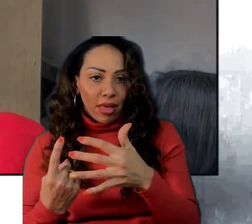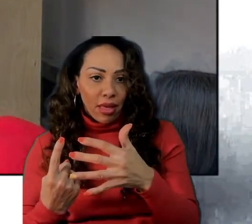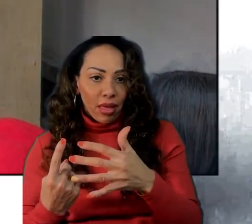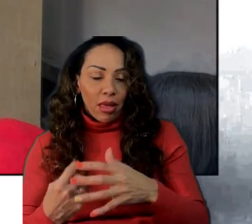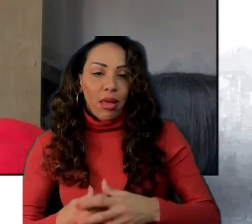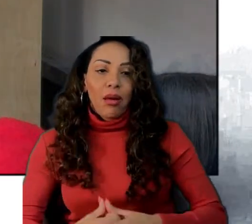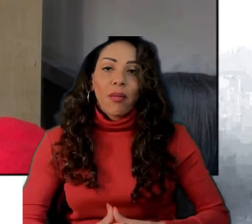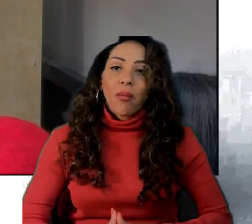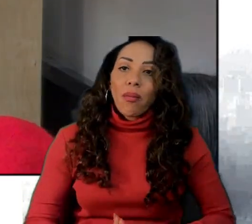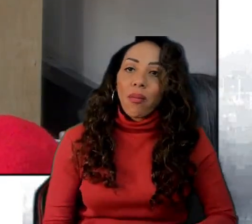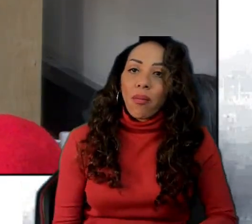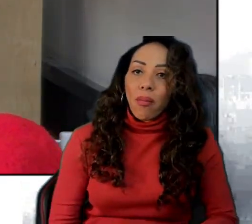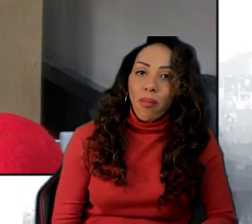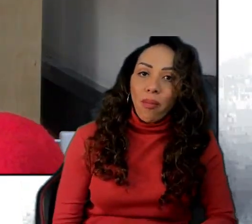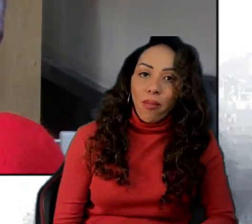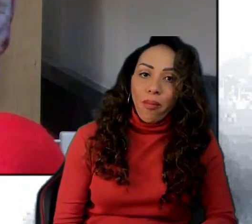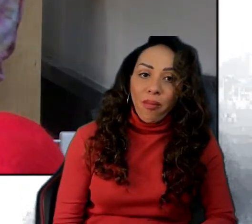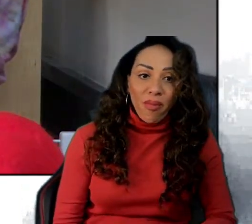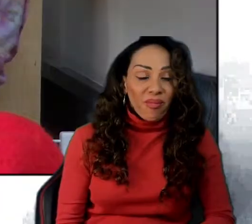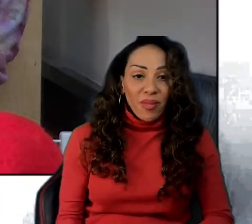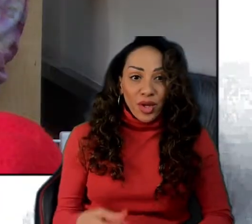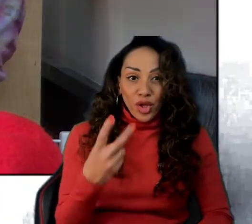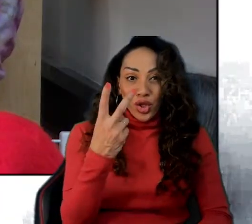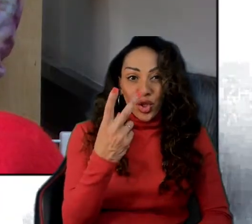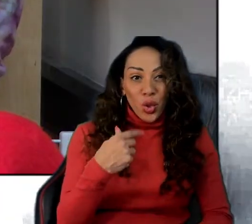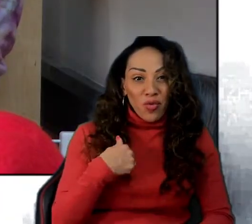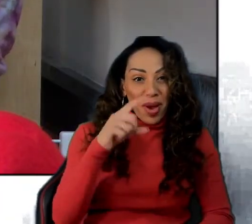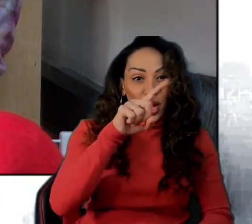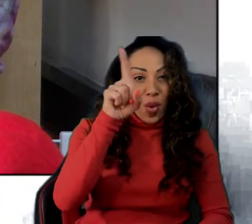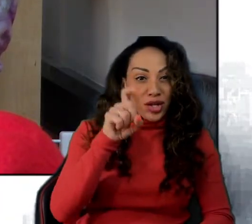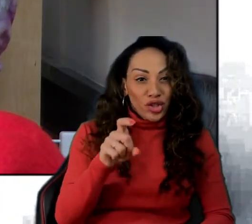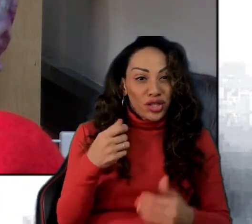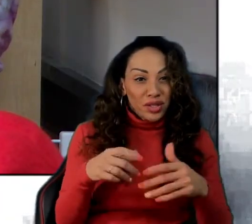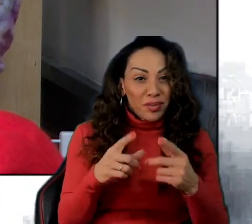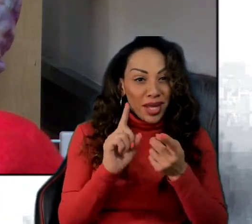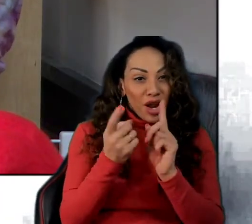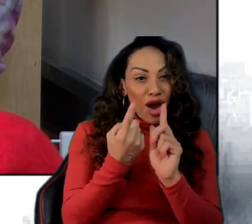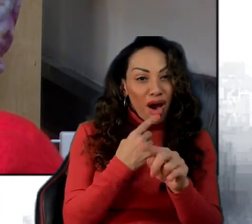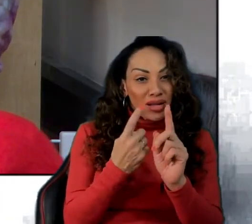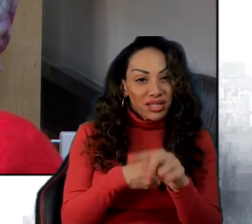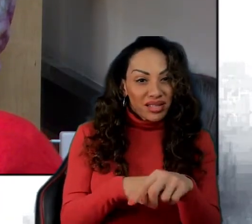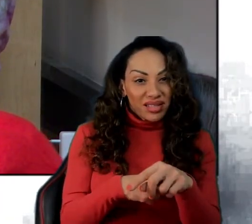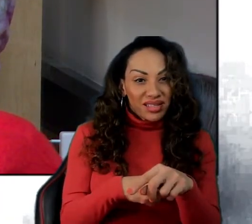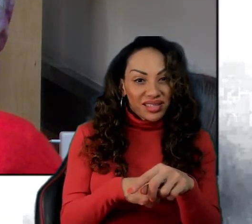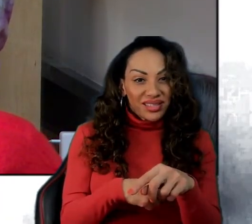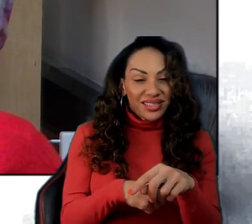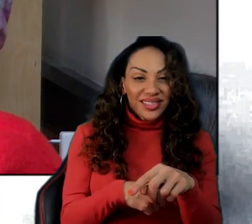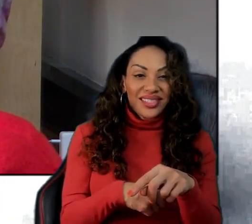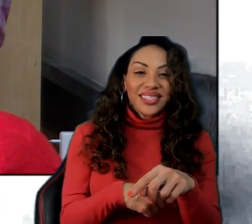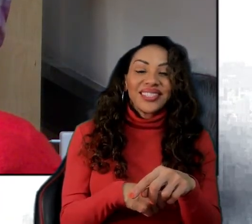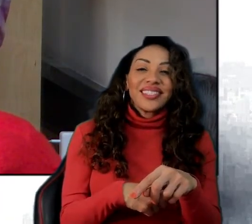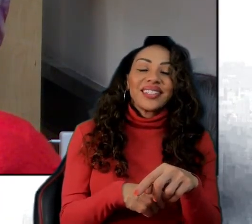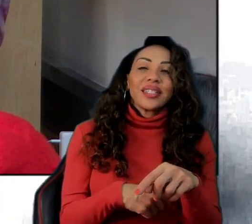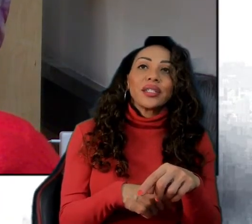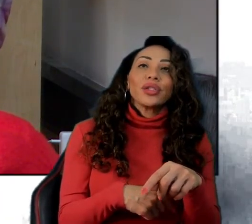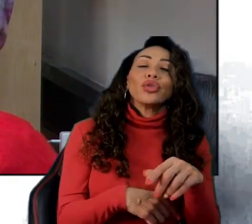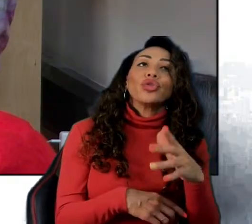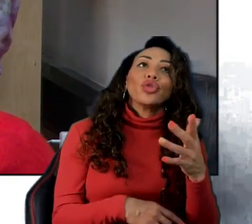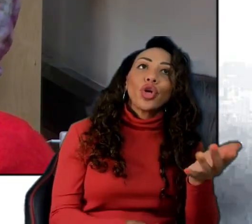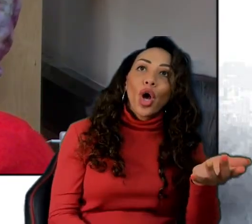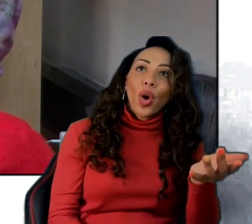Thank you. That's two of the questions I was going to ask myself. So I'll follow that with, so you're triggering